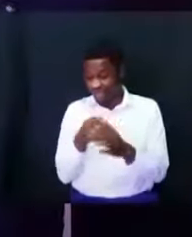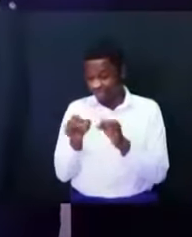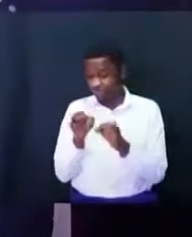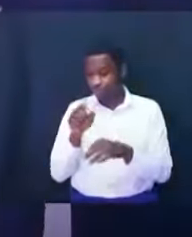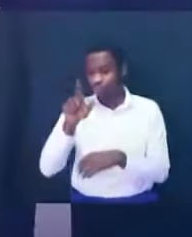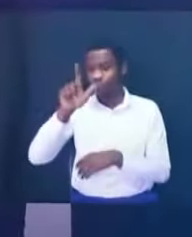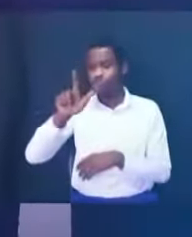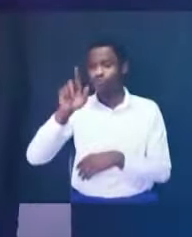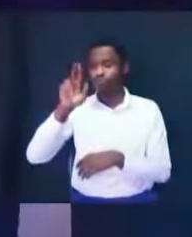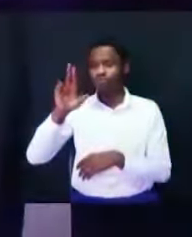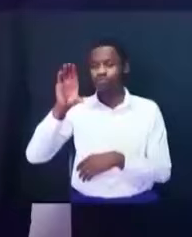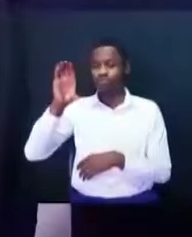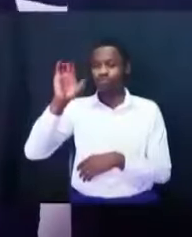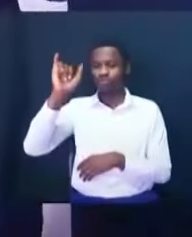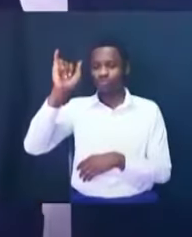Lucifer